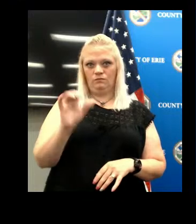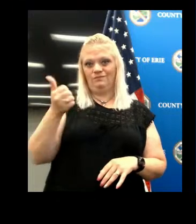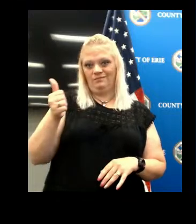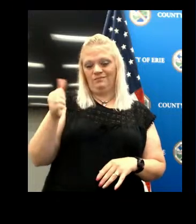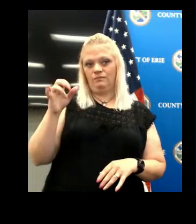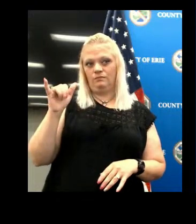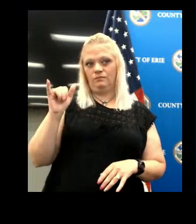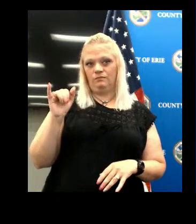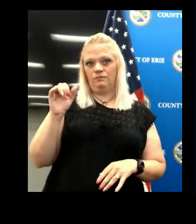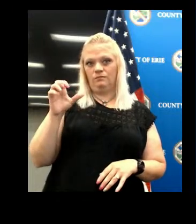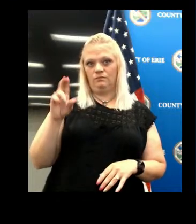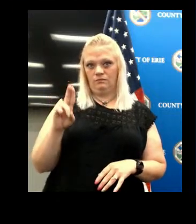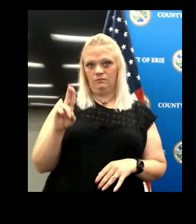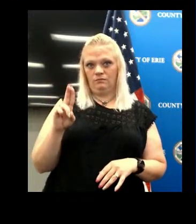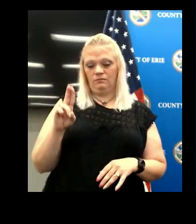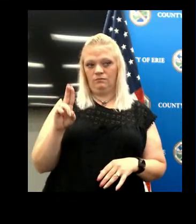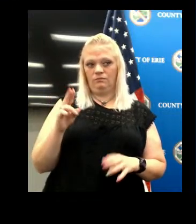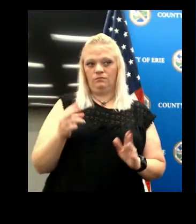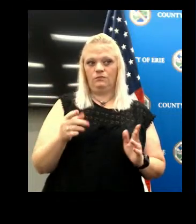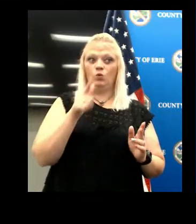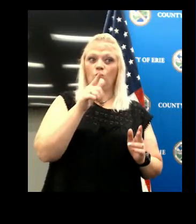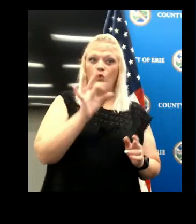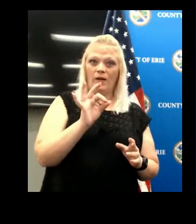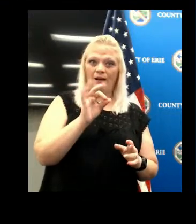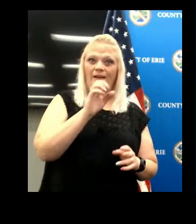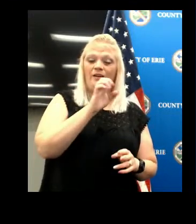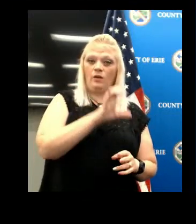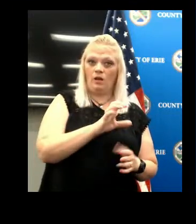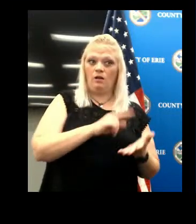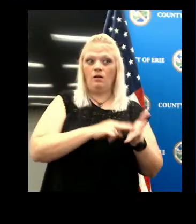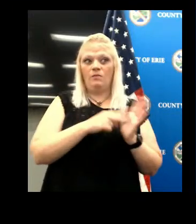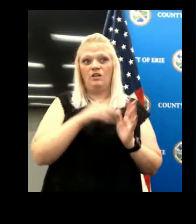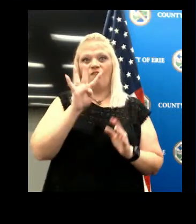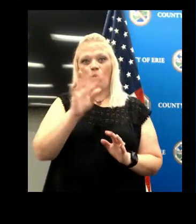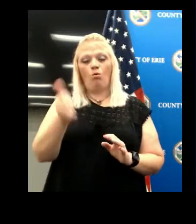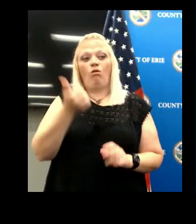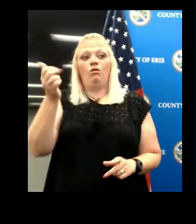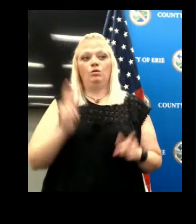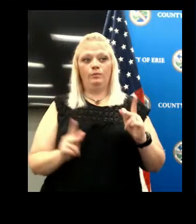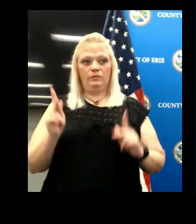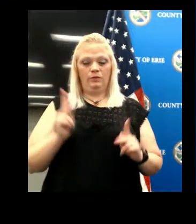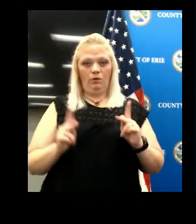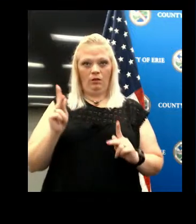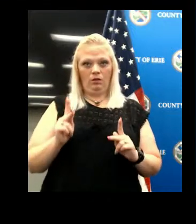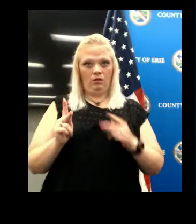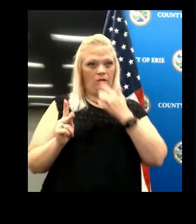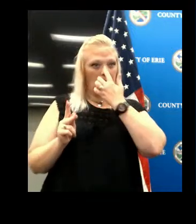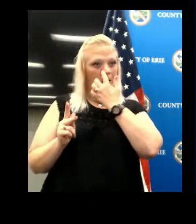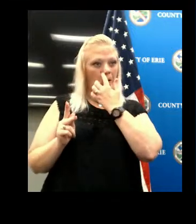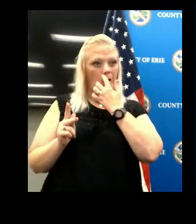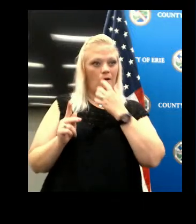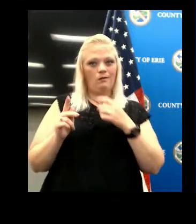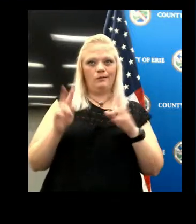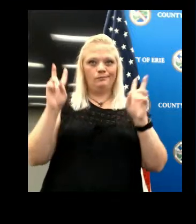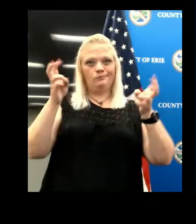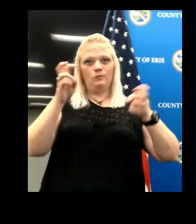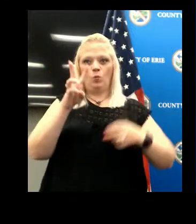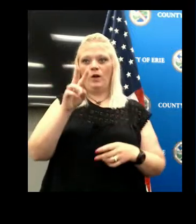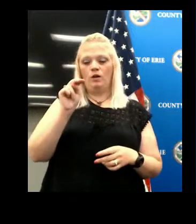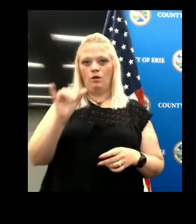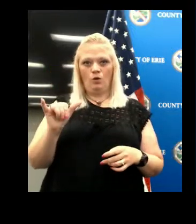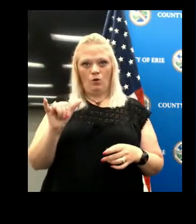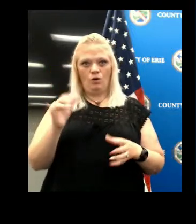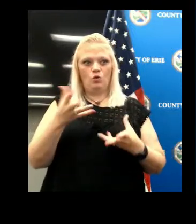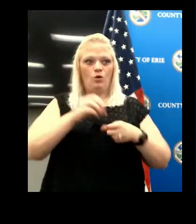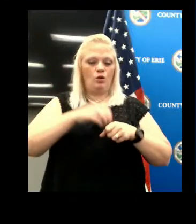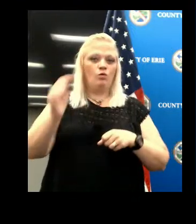ICU. So once again, if there were 29 in Erie County, that means there were 4 other individuals as Western New York is defined, which includes